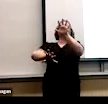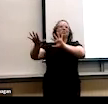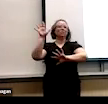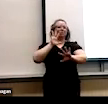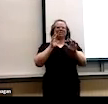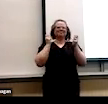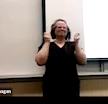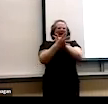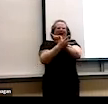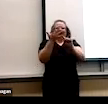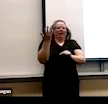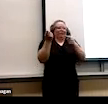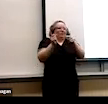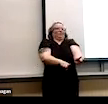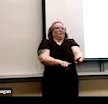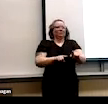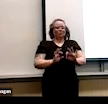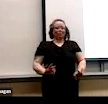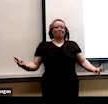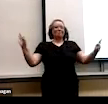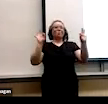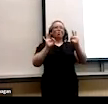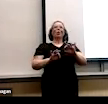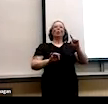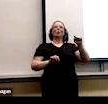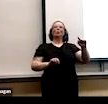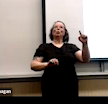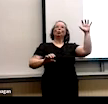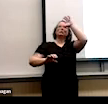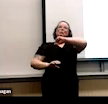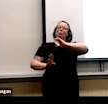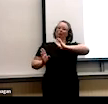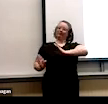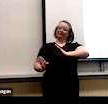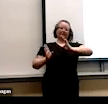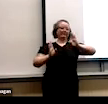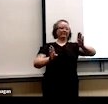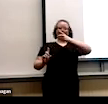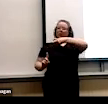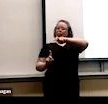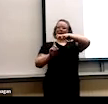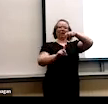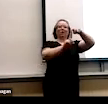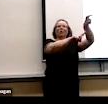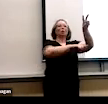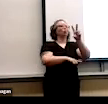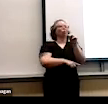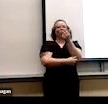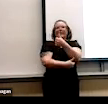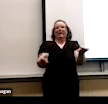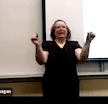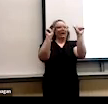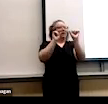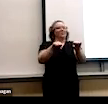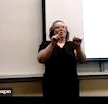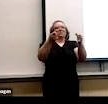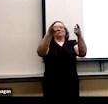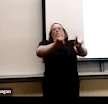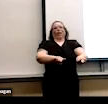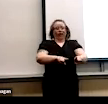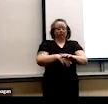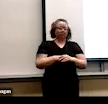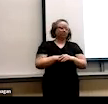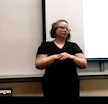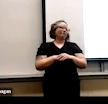to adjust our transition planning depending on how their medical stability is at the time or other factors. Common challenges,